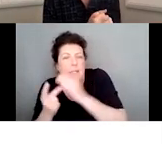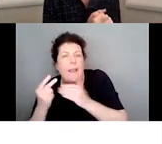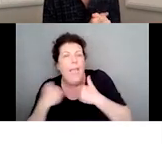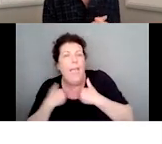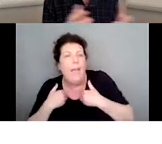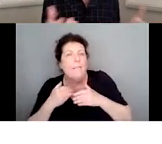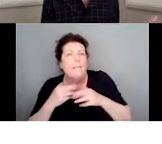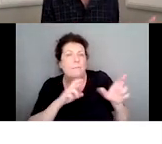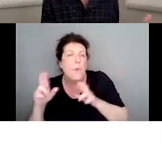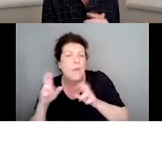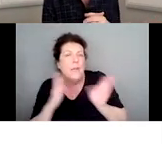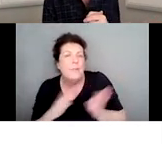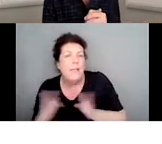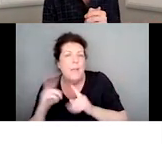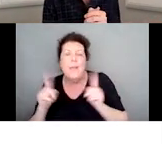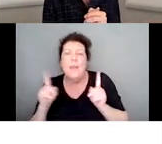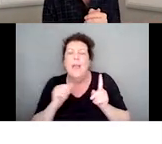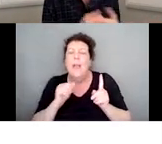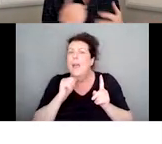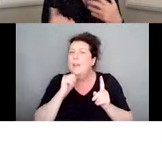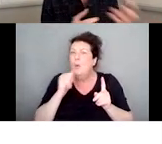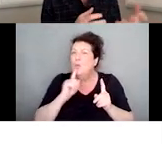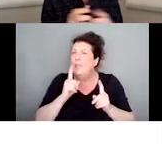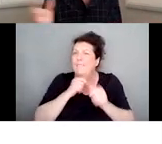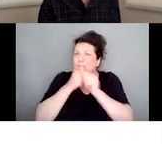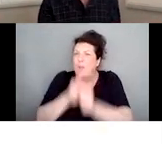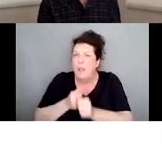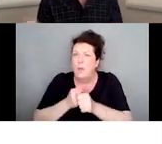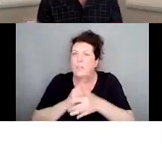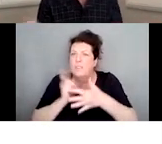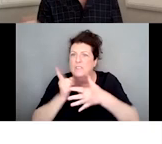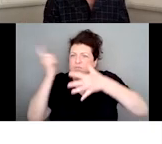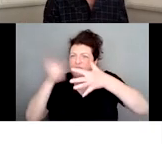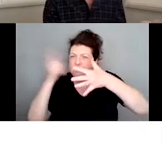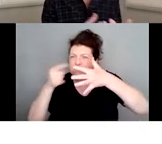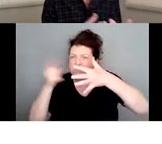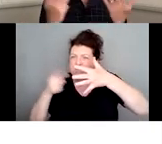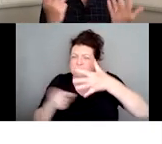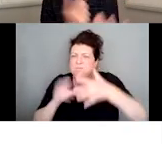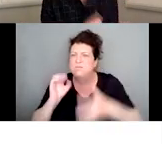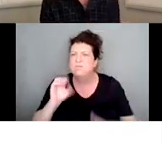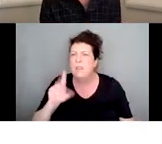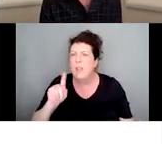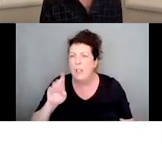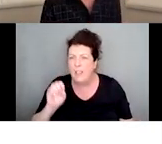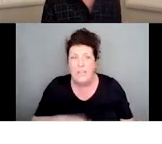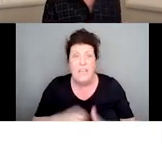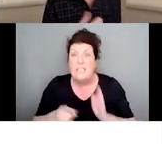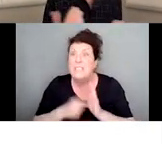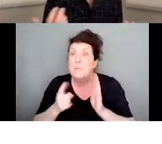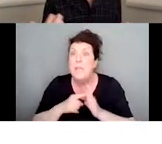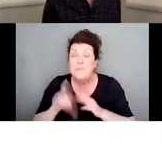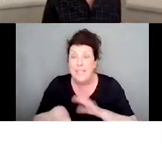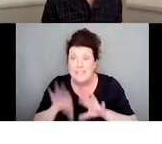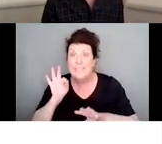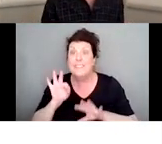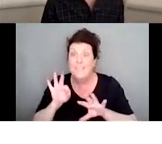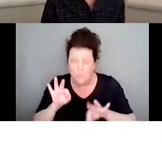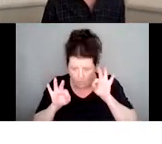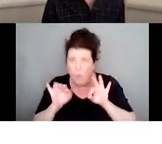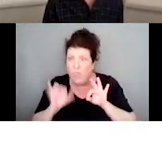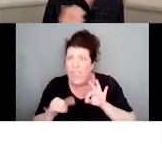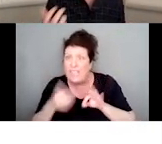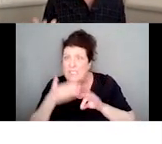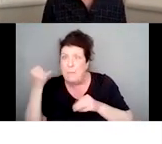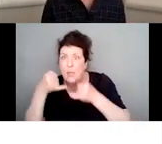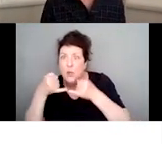happen, or you just get into writing and you kind of go, Oh, wow, that's a better line than what I imagined. And so that's my process, but you know, that